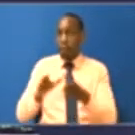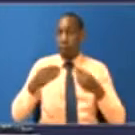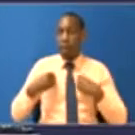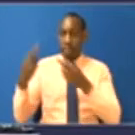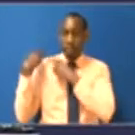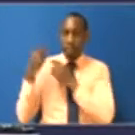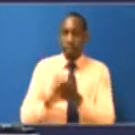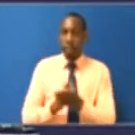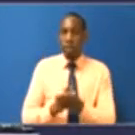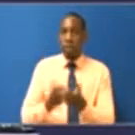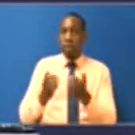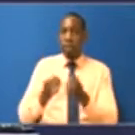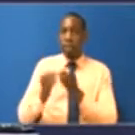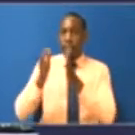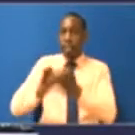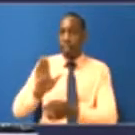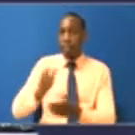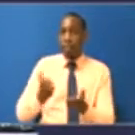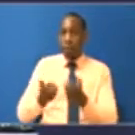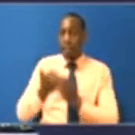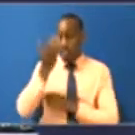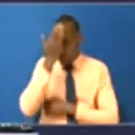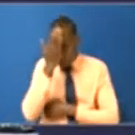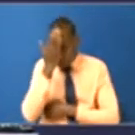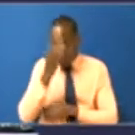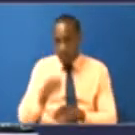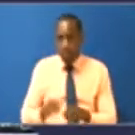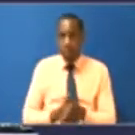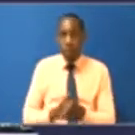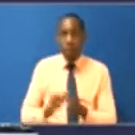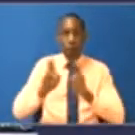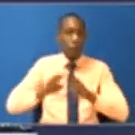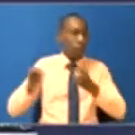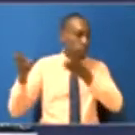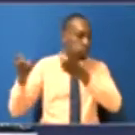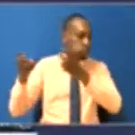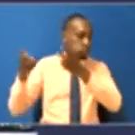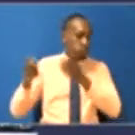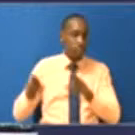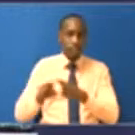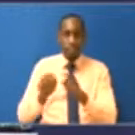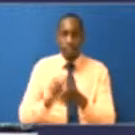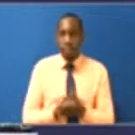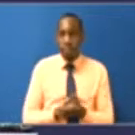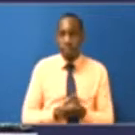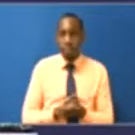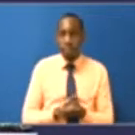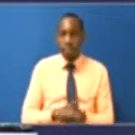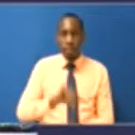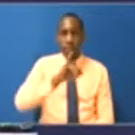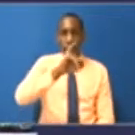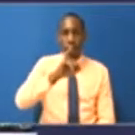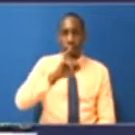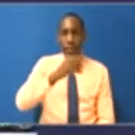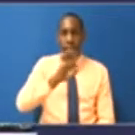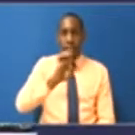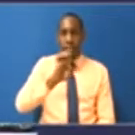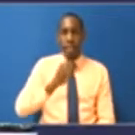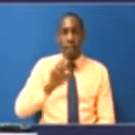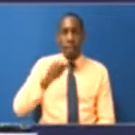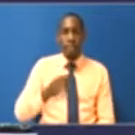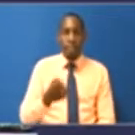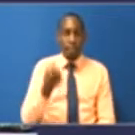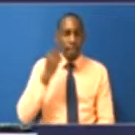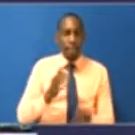they need you these leaders need humility to listen to round off for igade he needs to understand the